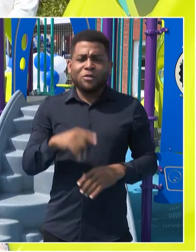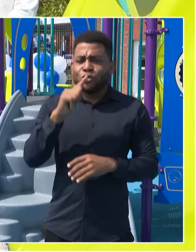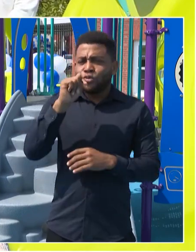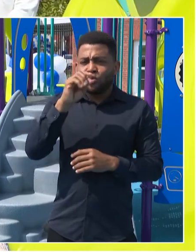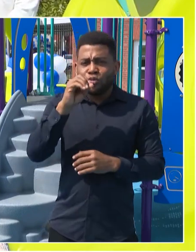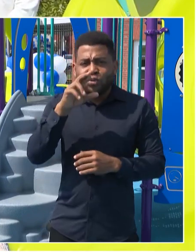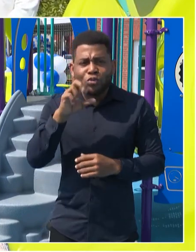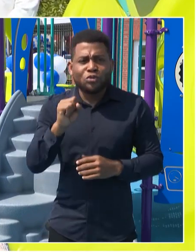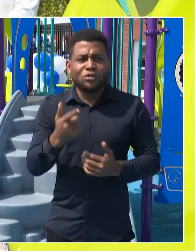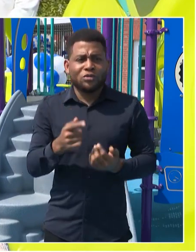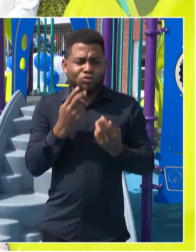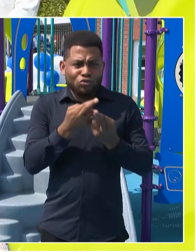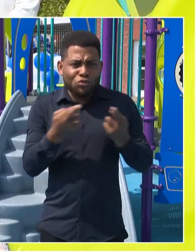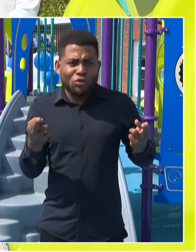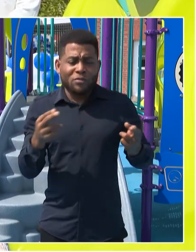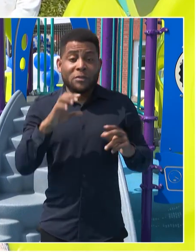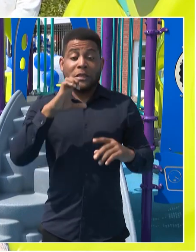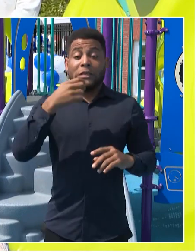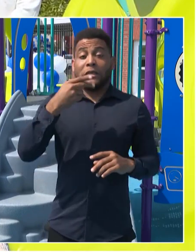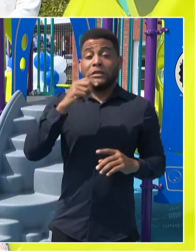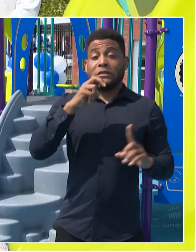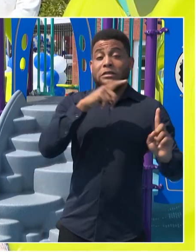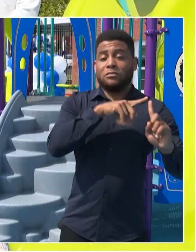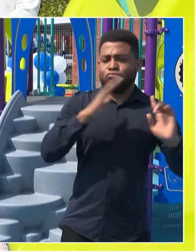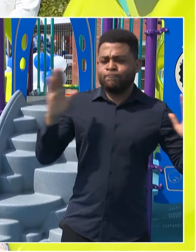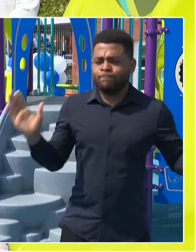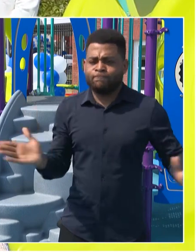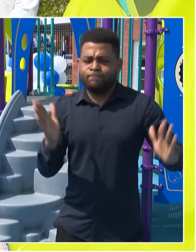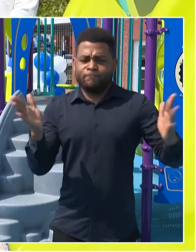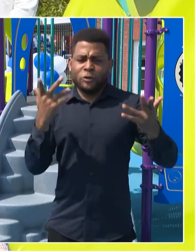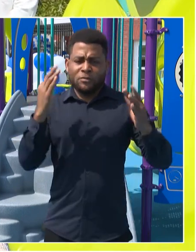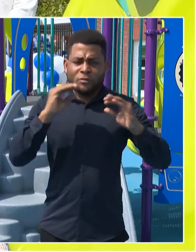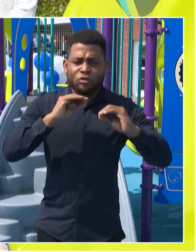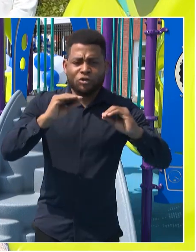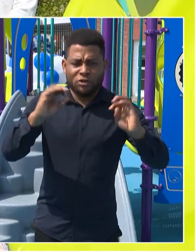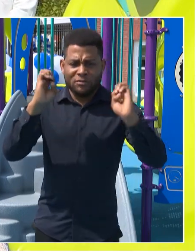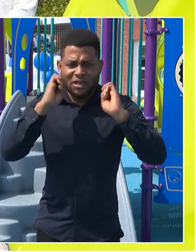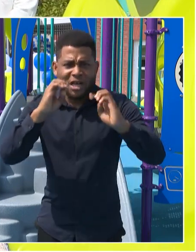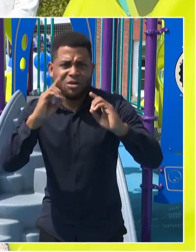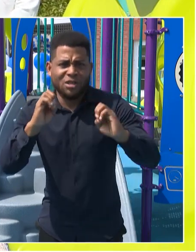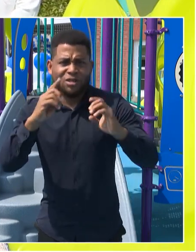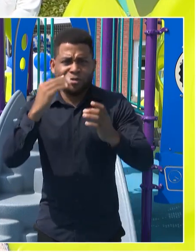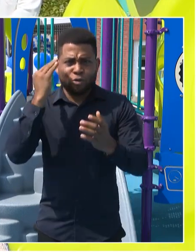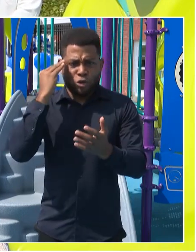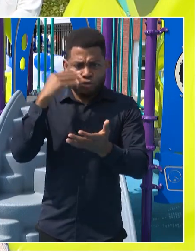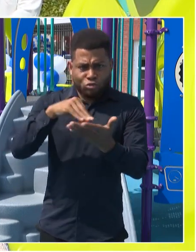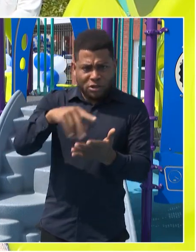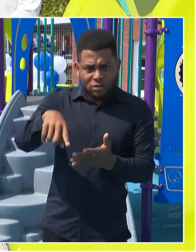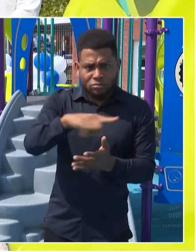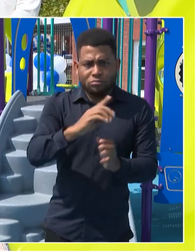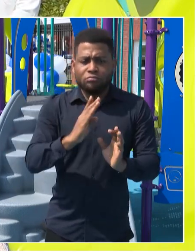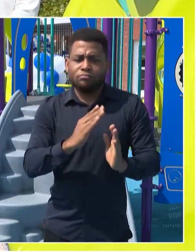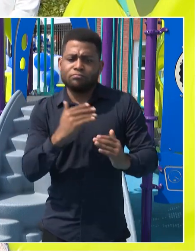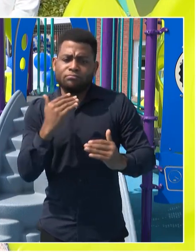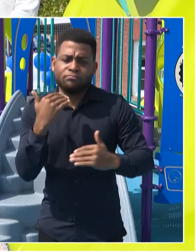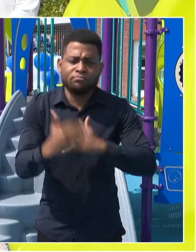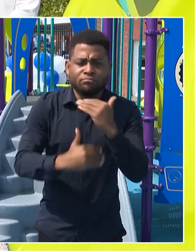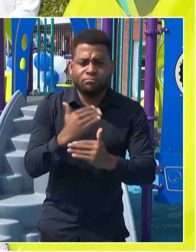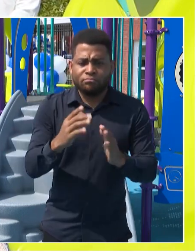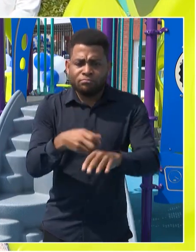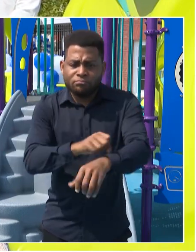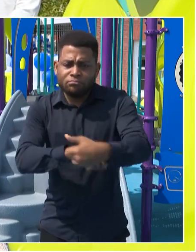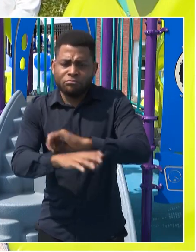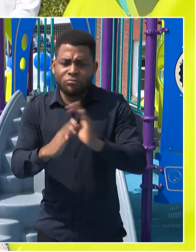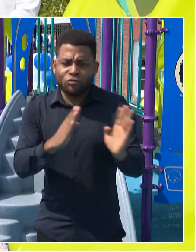advances in our schools, we know that they're going to be ready for 3rd grade. And so the progress that I just mentioned in 3rd grade